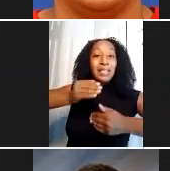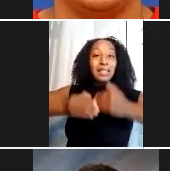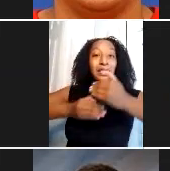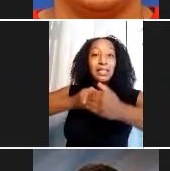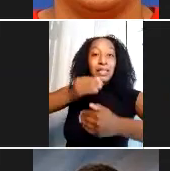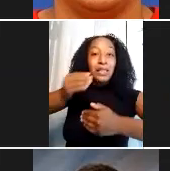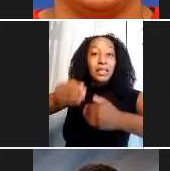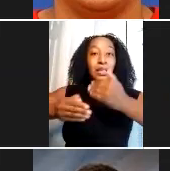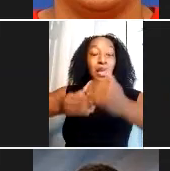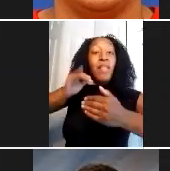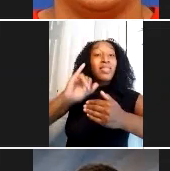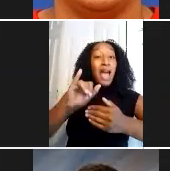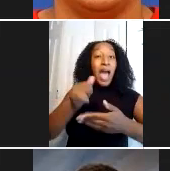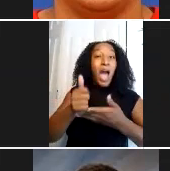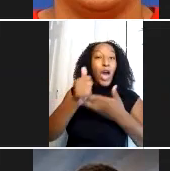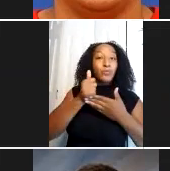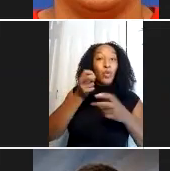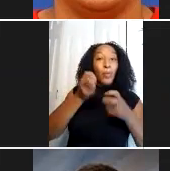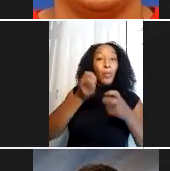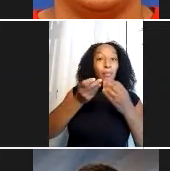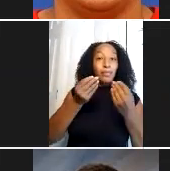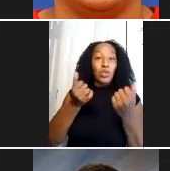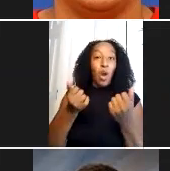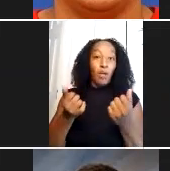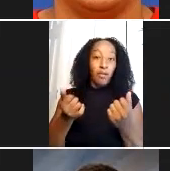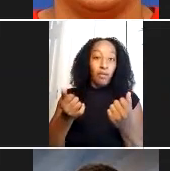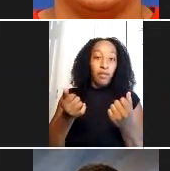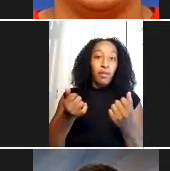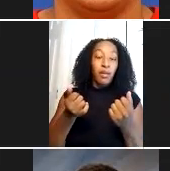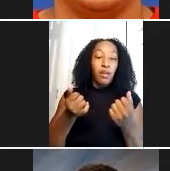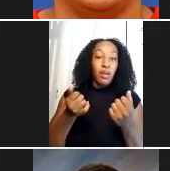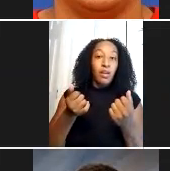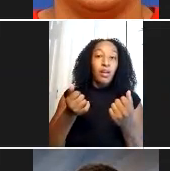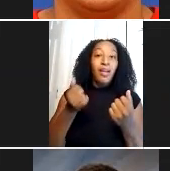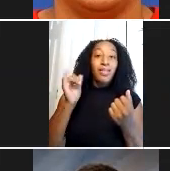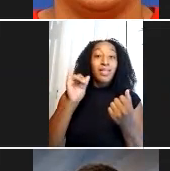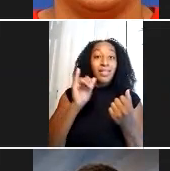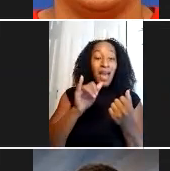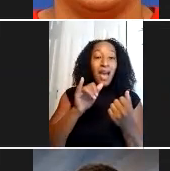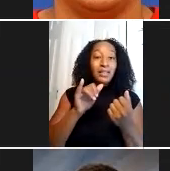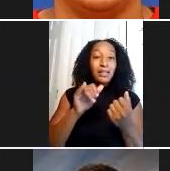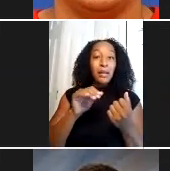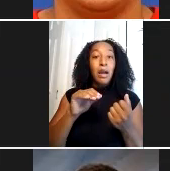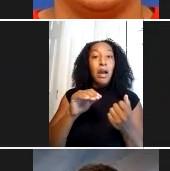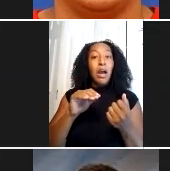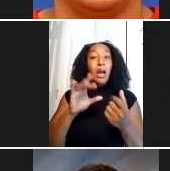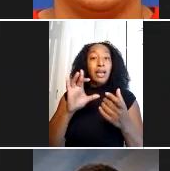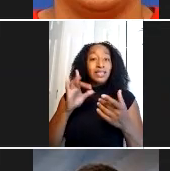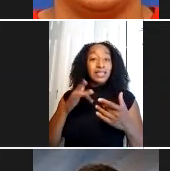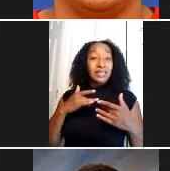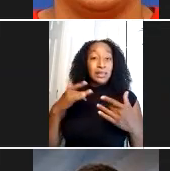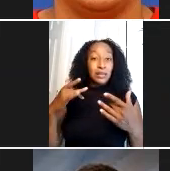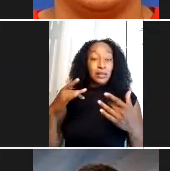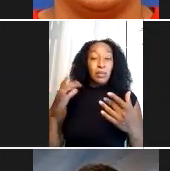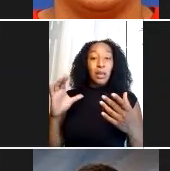process that's more uh, uh, fitting to the kinds of investigations we do